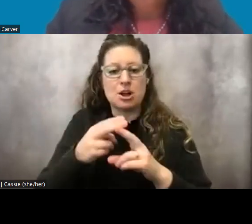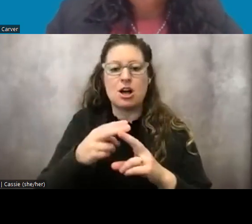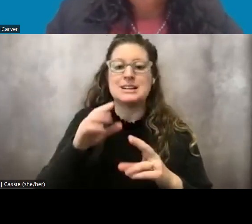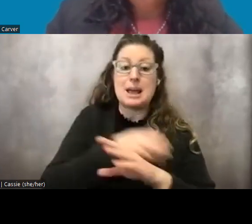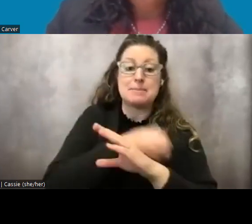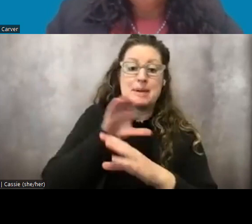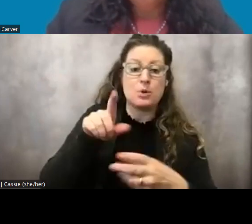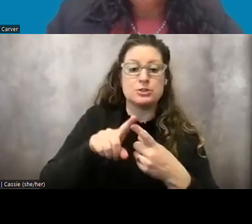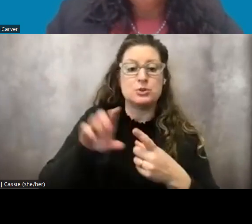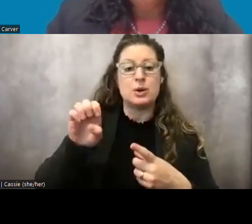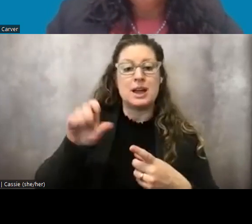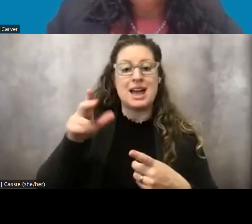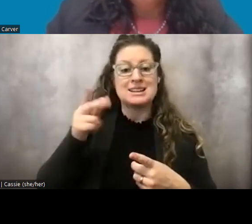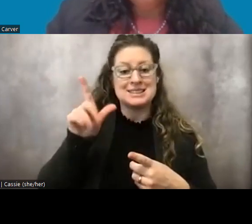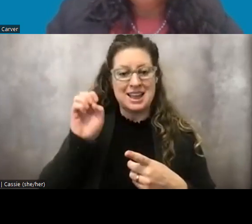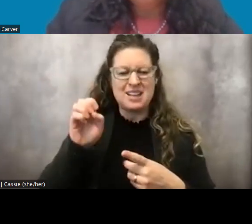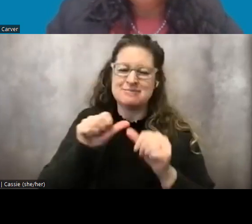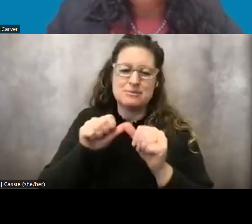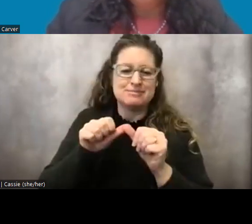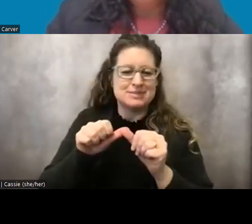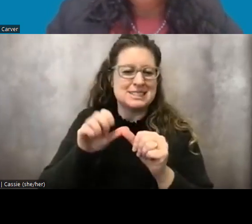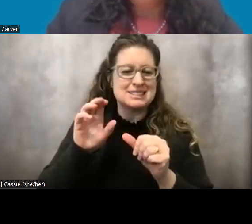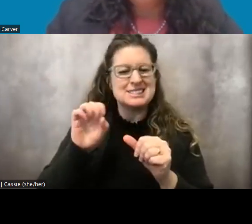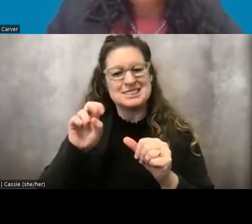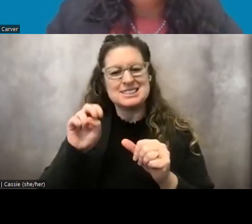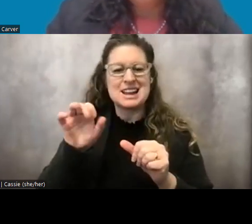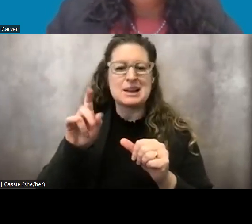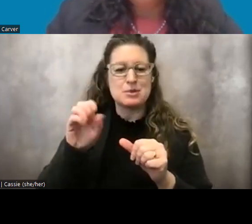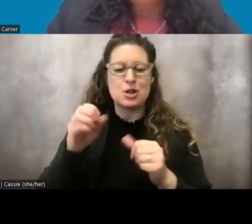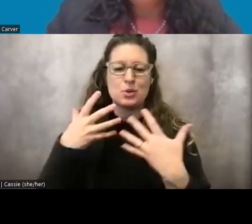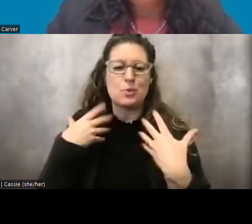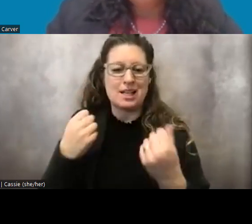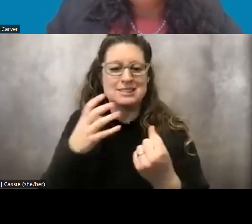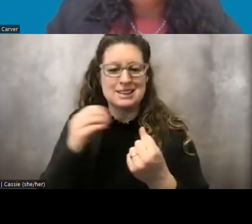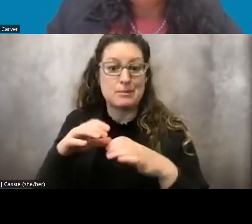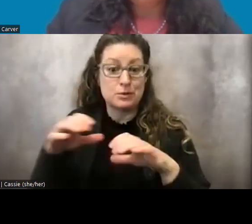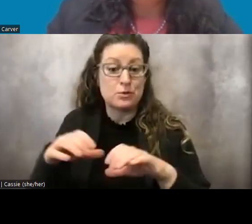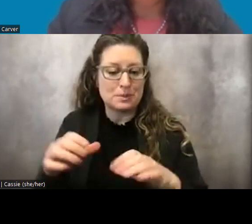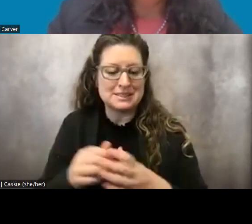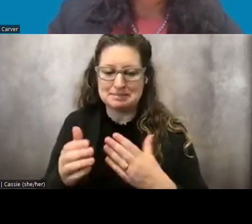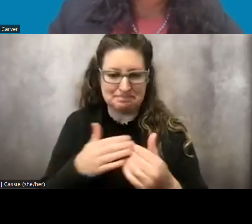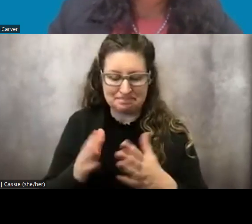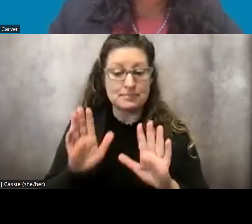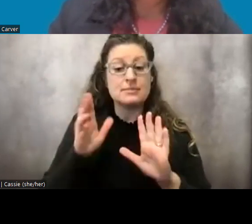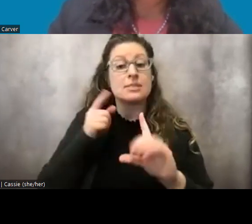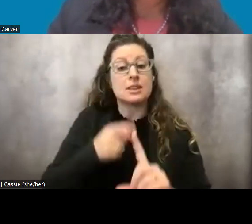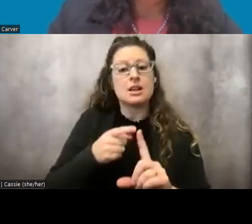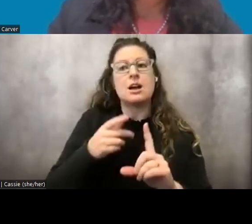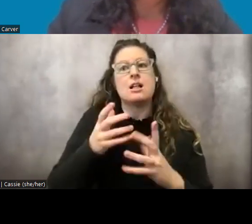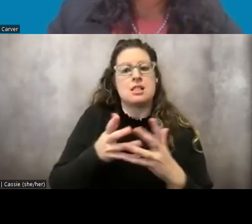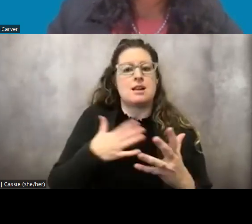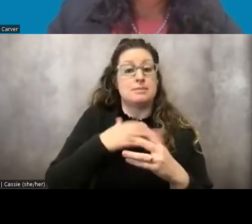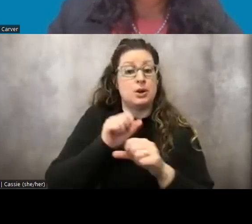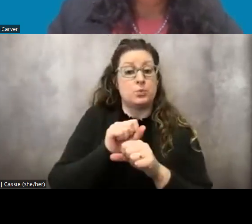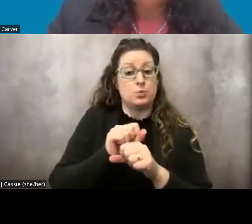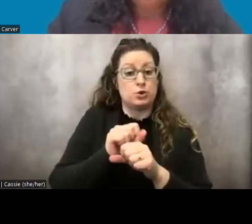wellness and performance. And as I've been working with different audiences, a lot of my work has focused on